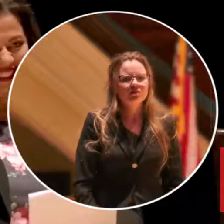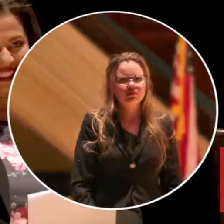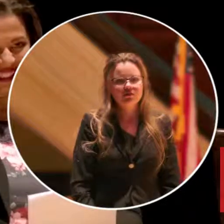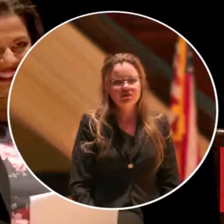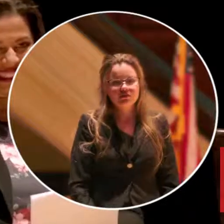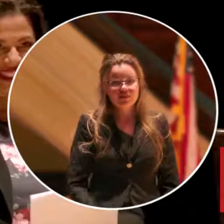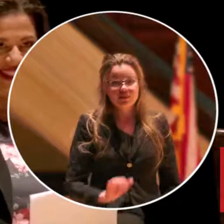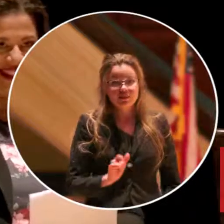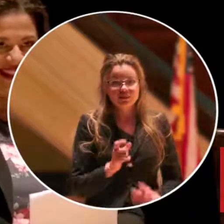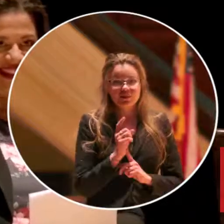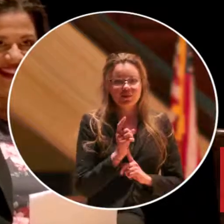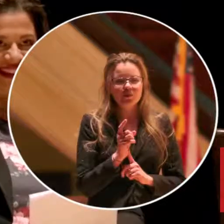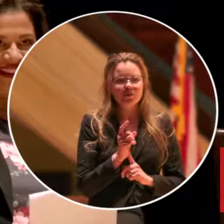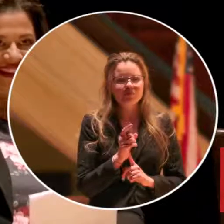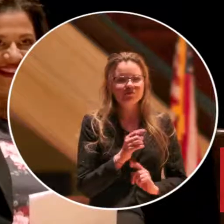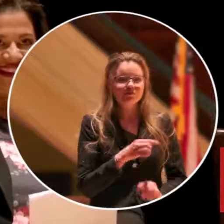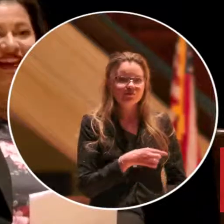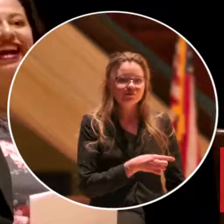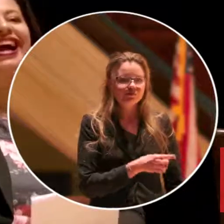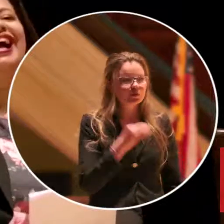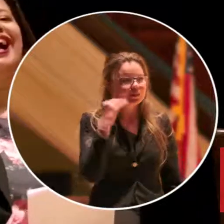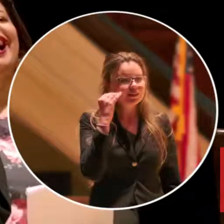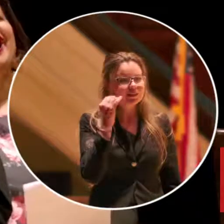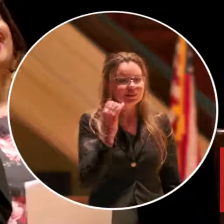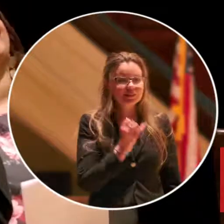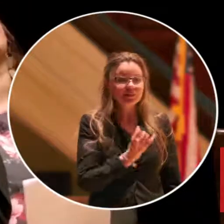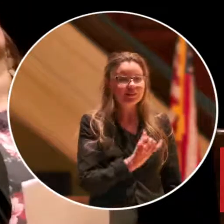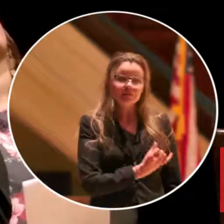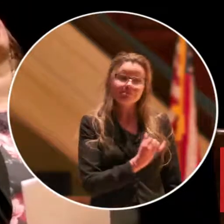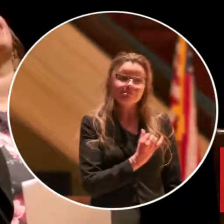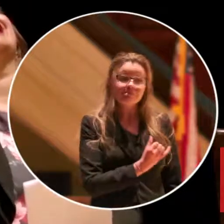At that moment, she was probably thinking the same thing.